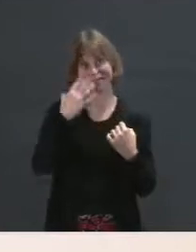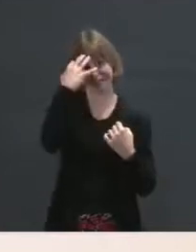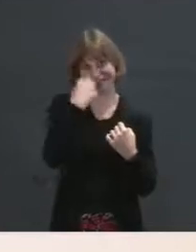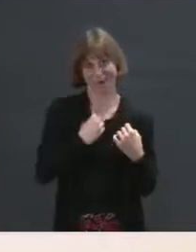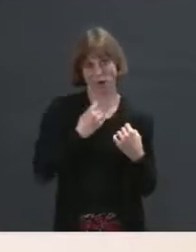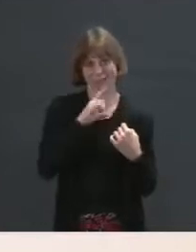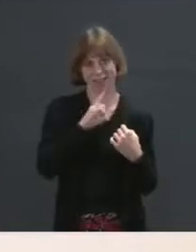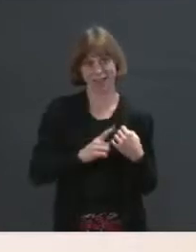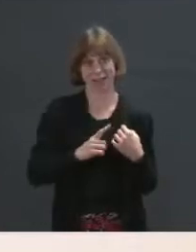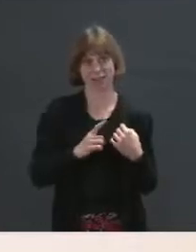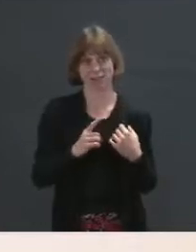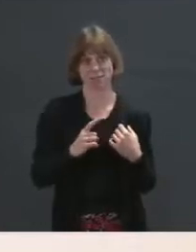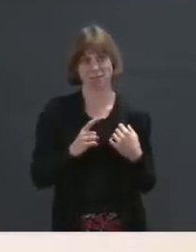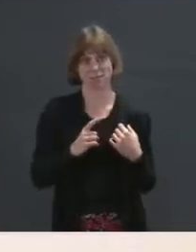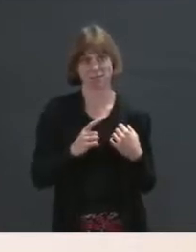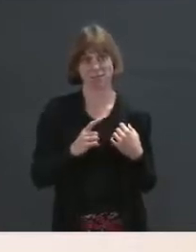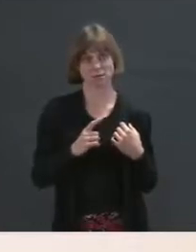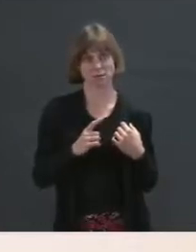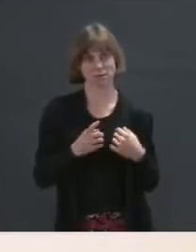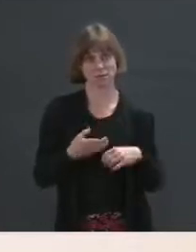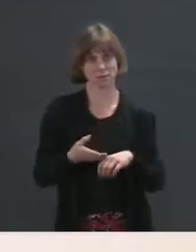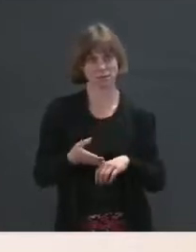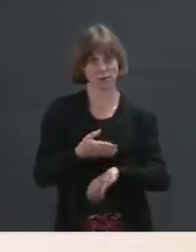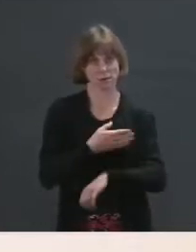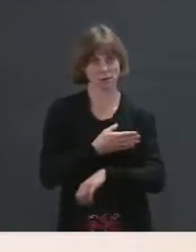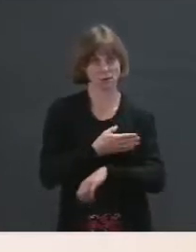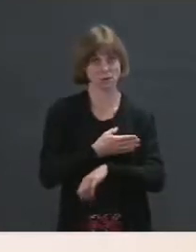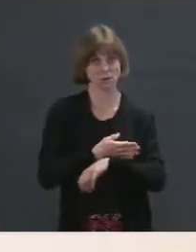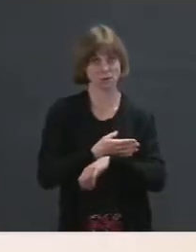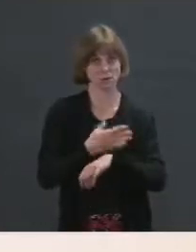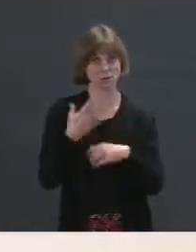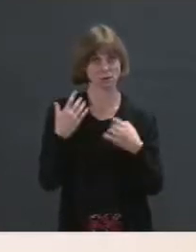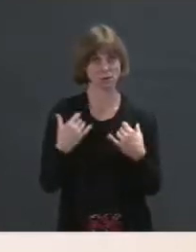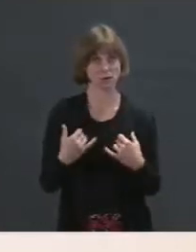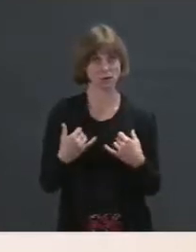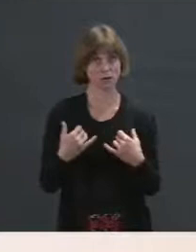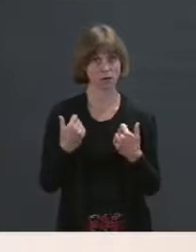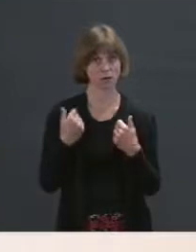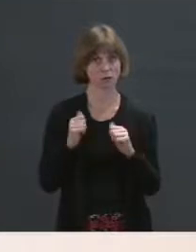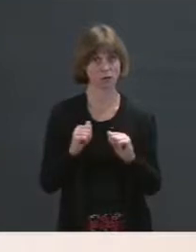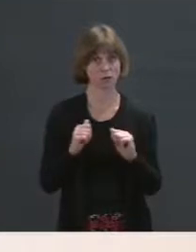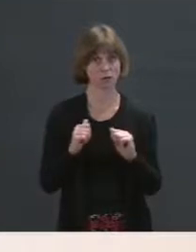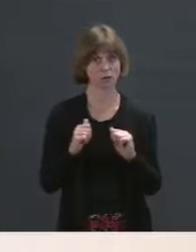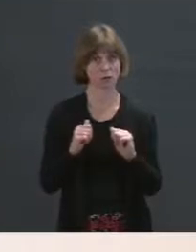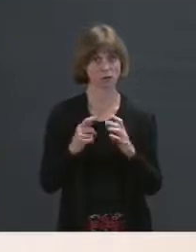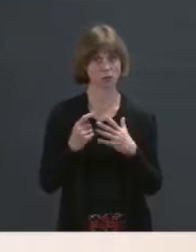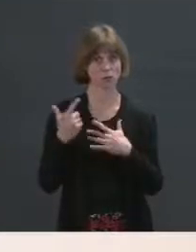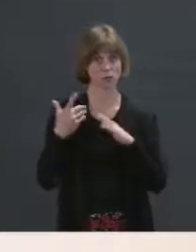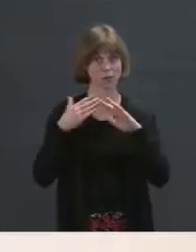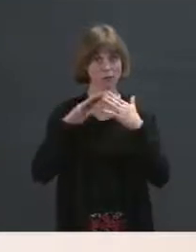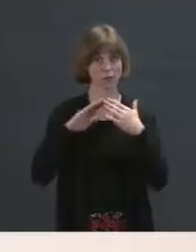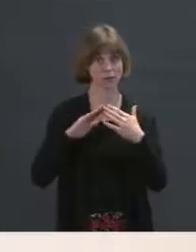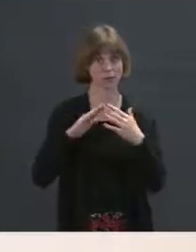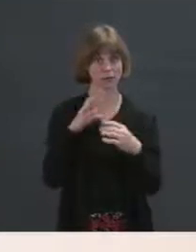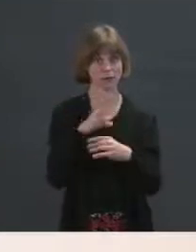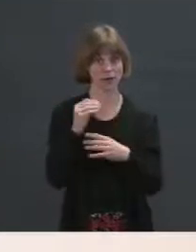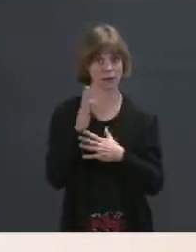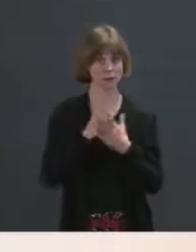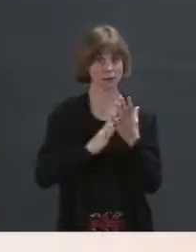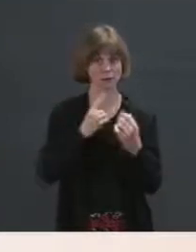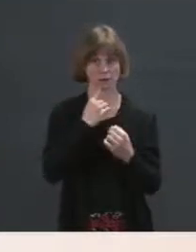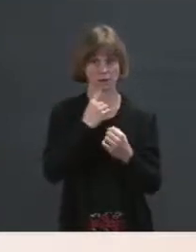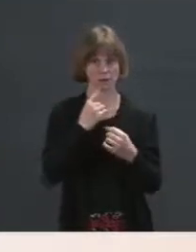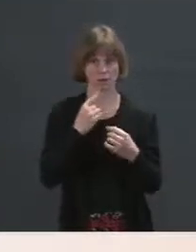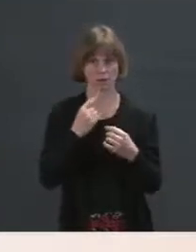improved, considering that now they are trying to take Ma'rib, which is a big city, and some say that they've